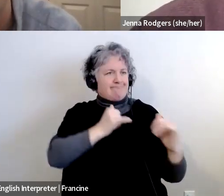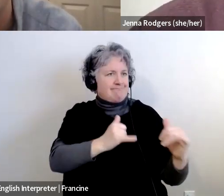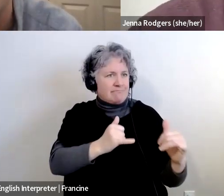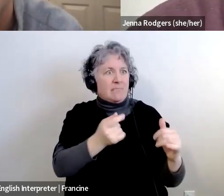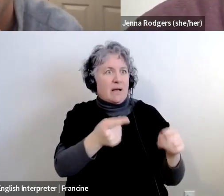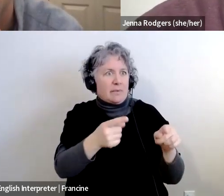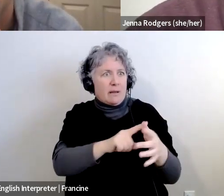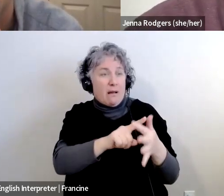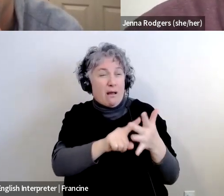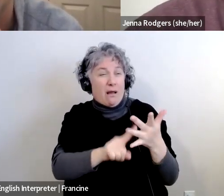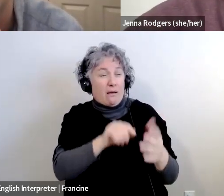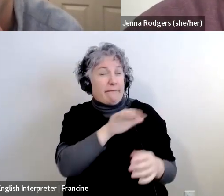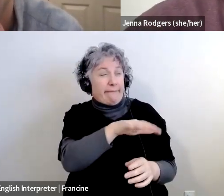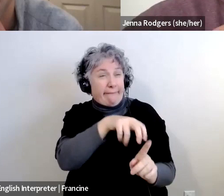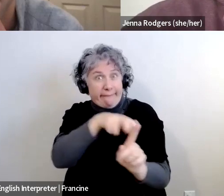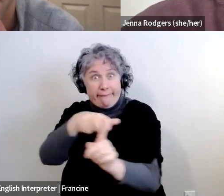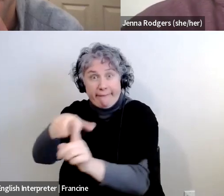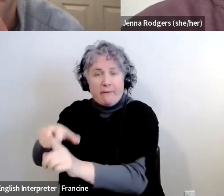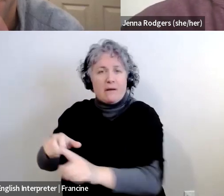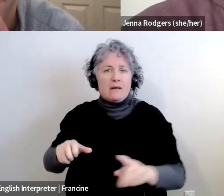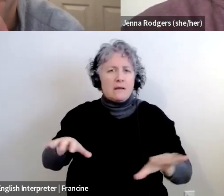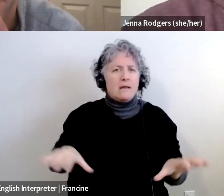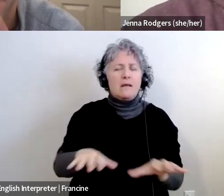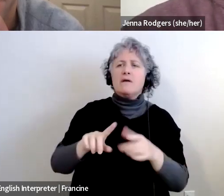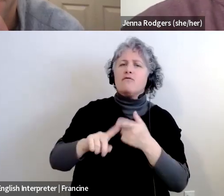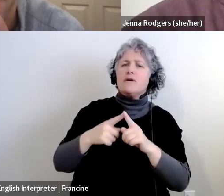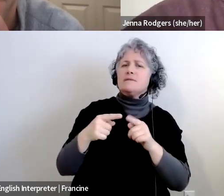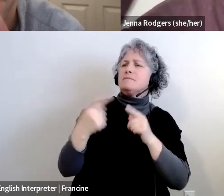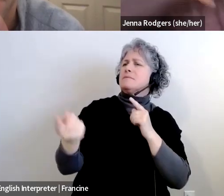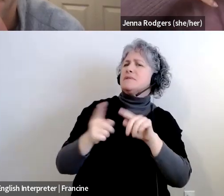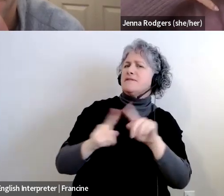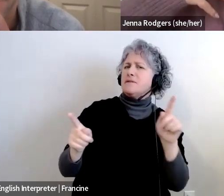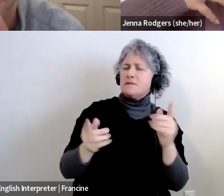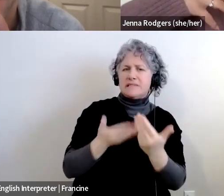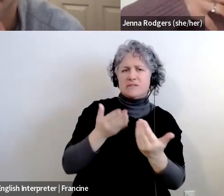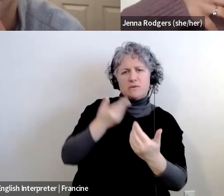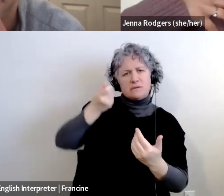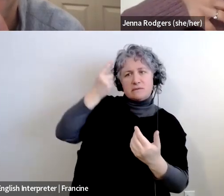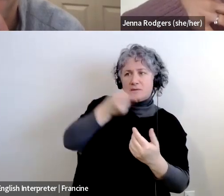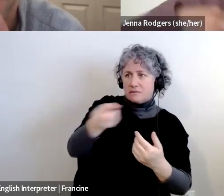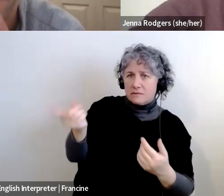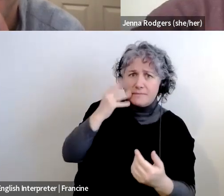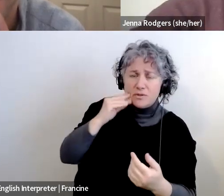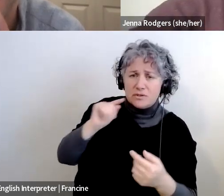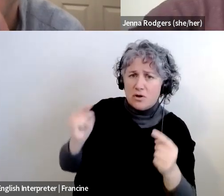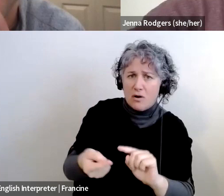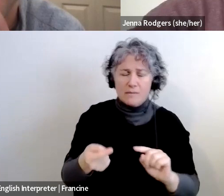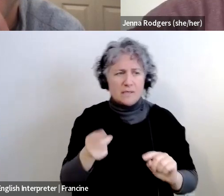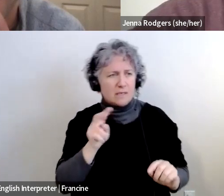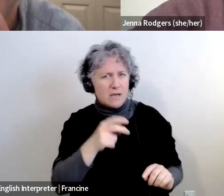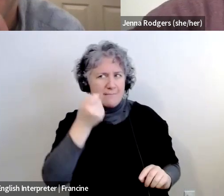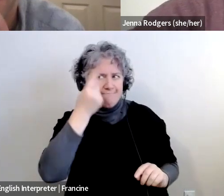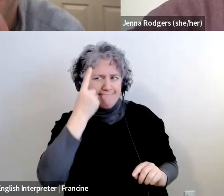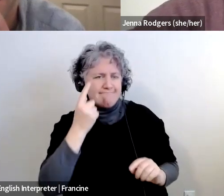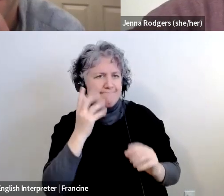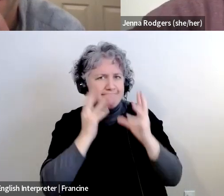have that are outside your own lived experience, the easier it will also be for you to understand when they're experiencing harm. Stafford,